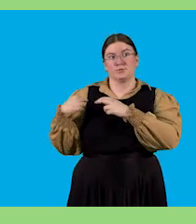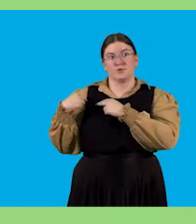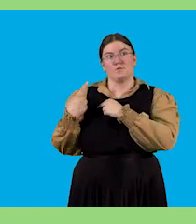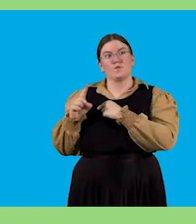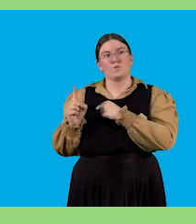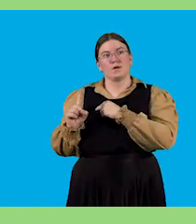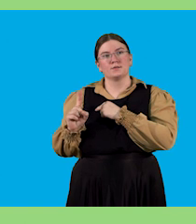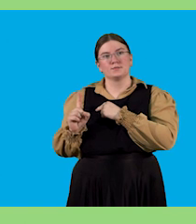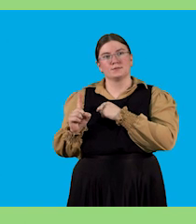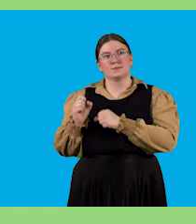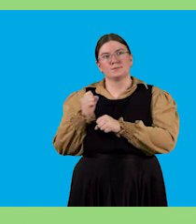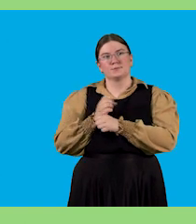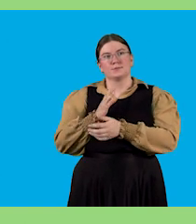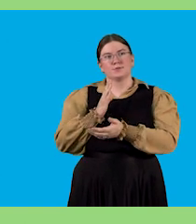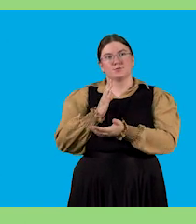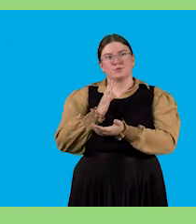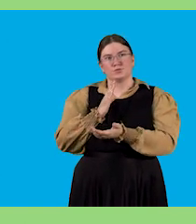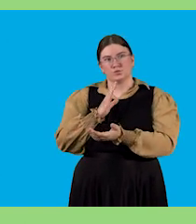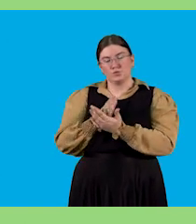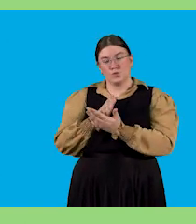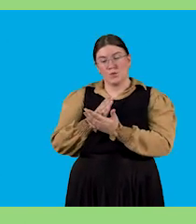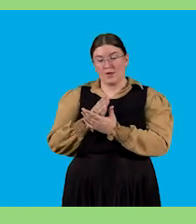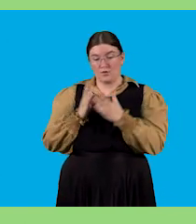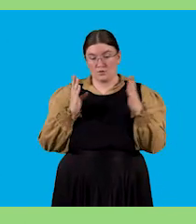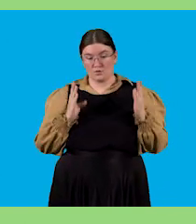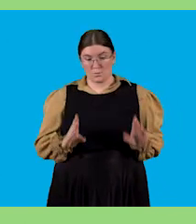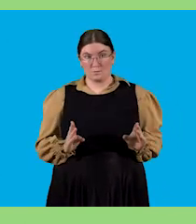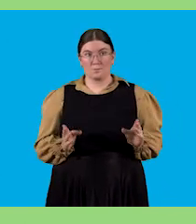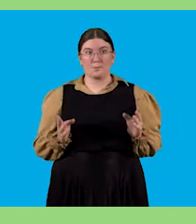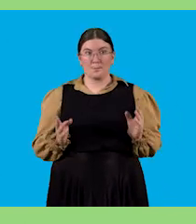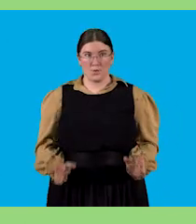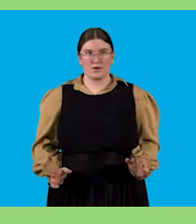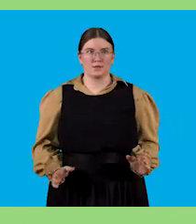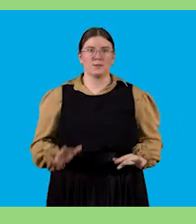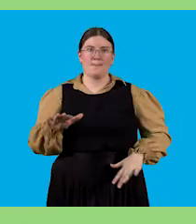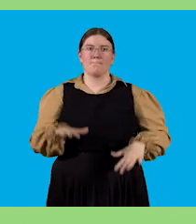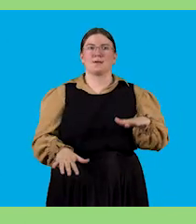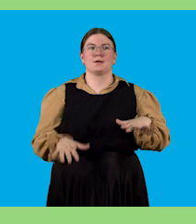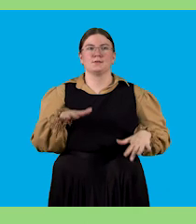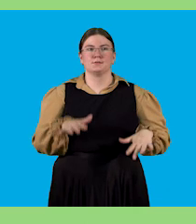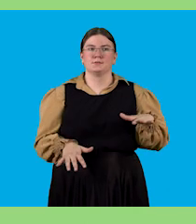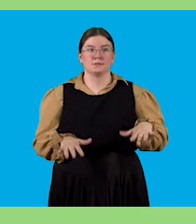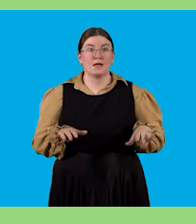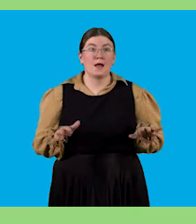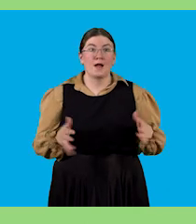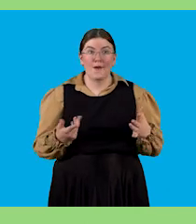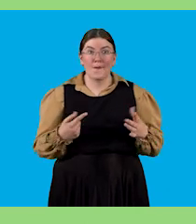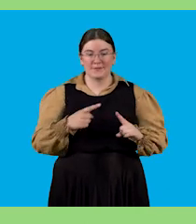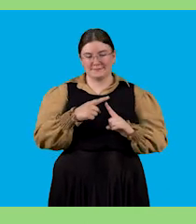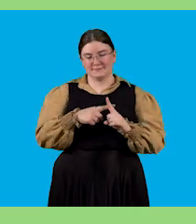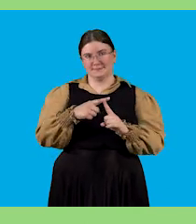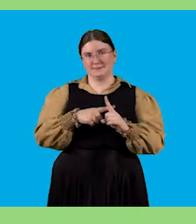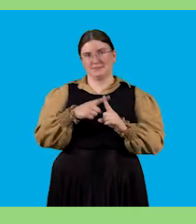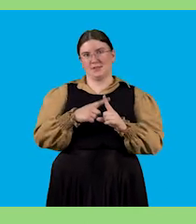for maintaining a balance within the human body. An example is regulating the body